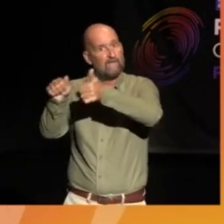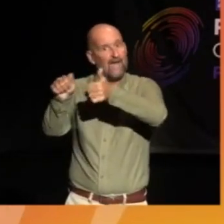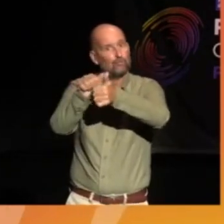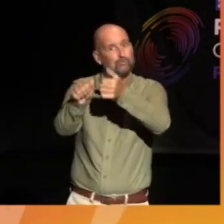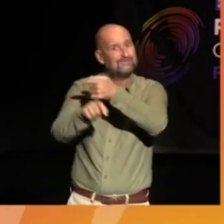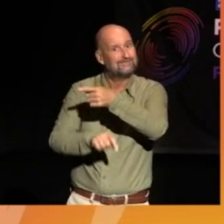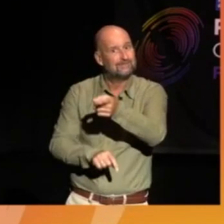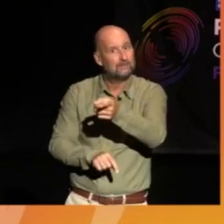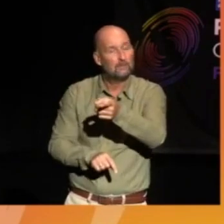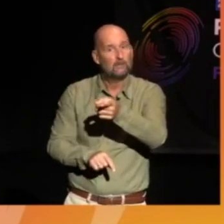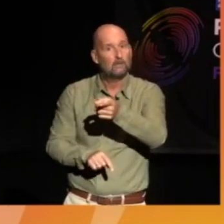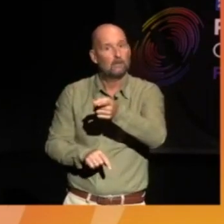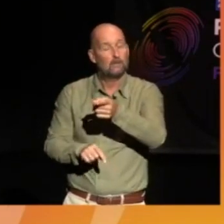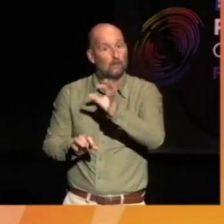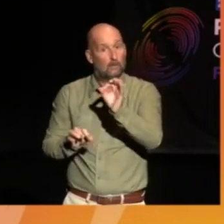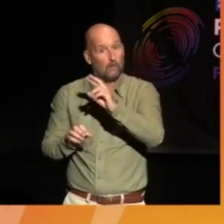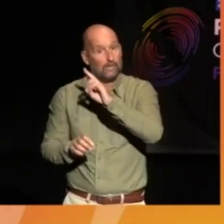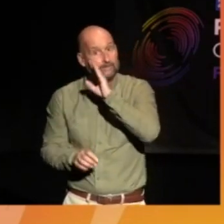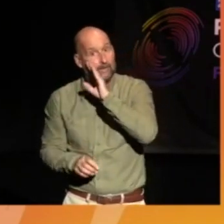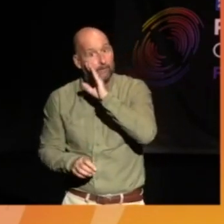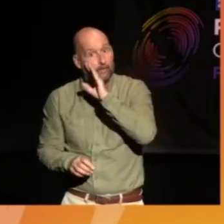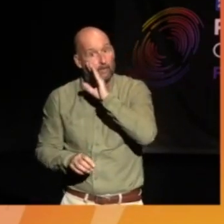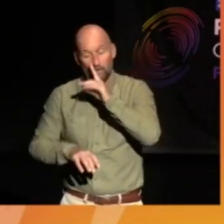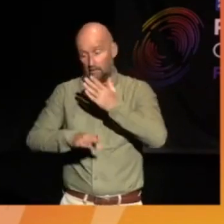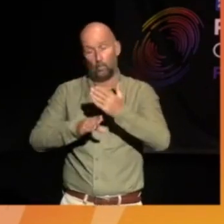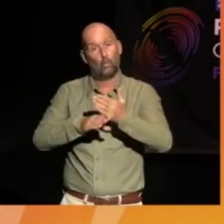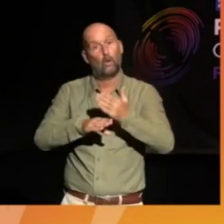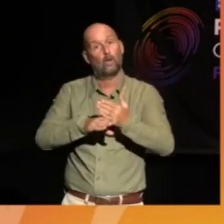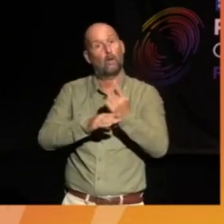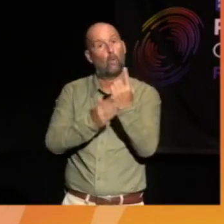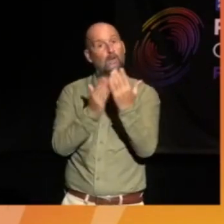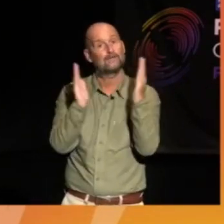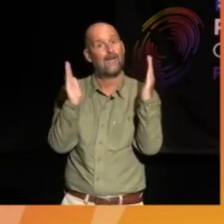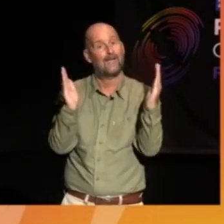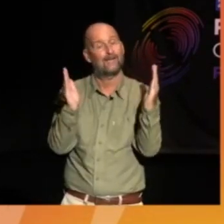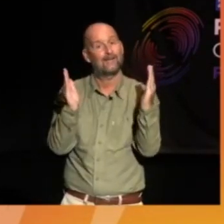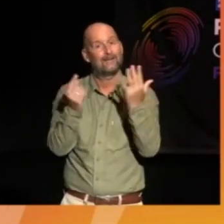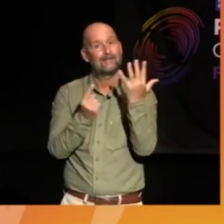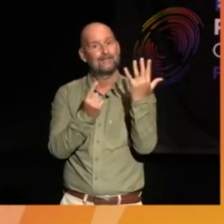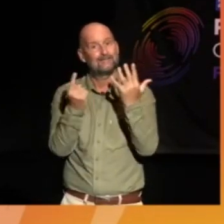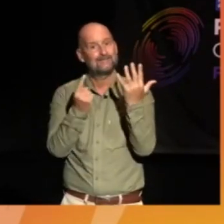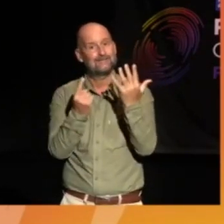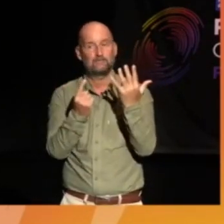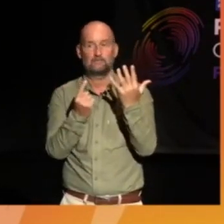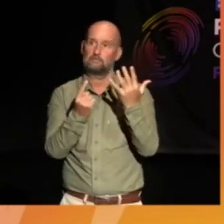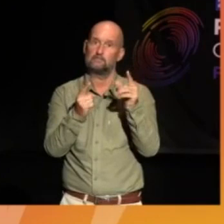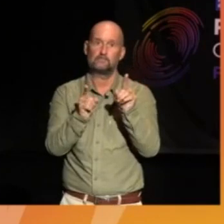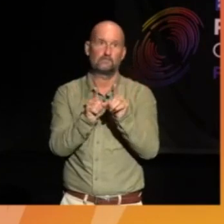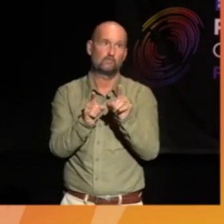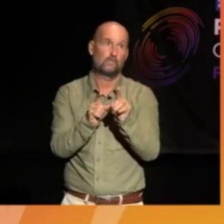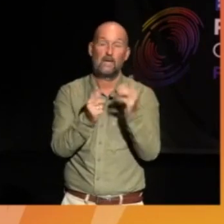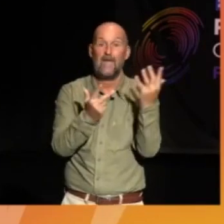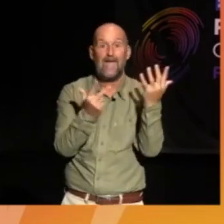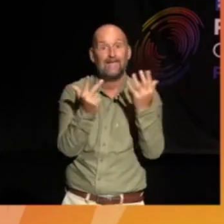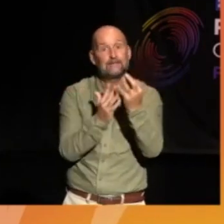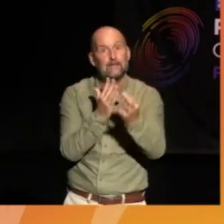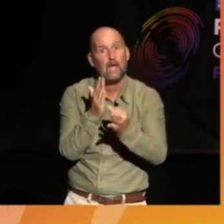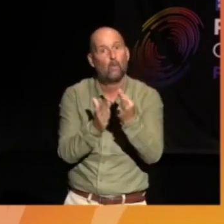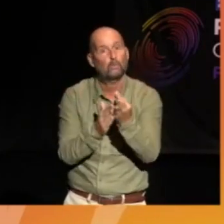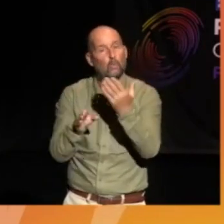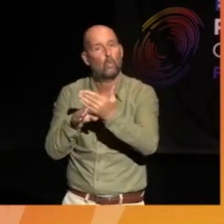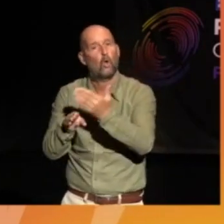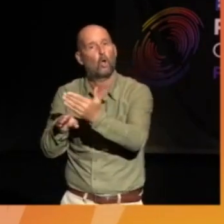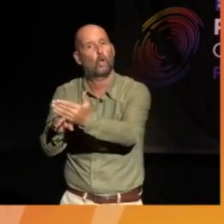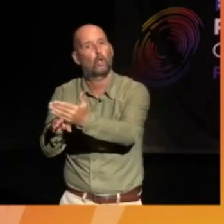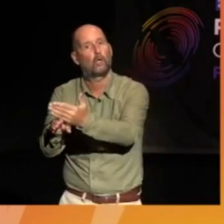to sleep. They are working for 16 to 18 hours, and that is not their parents are told. So the reality is